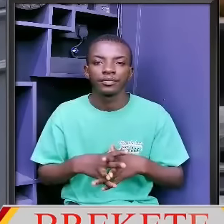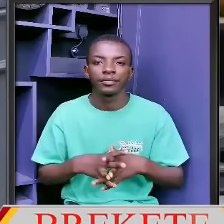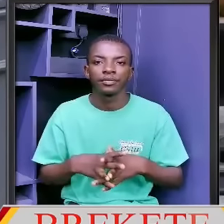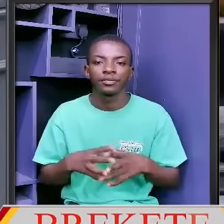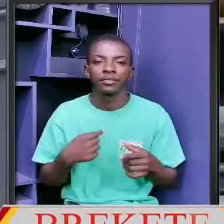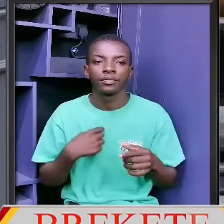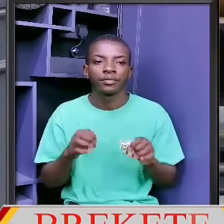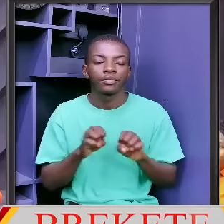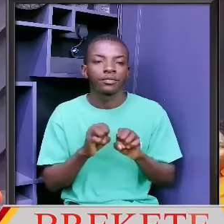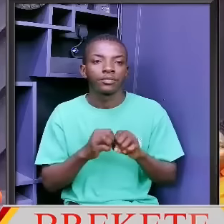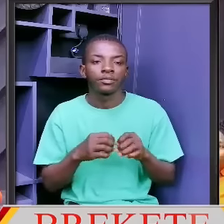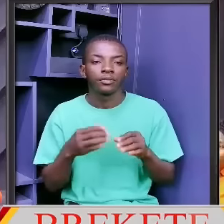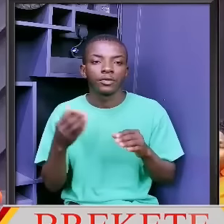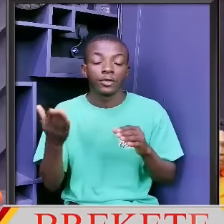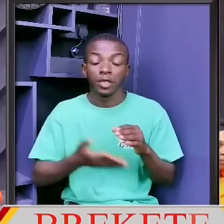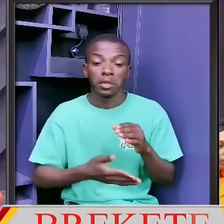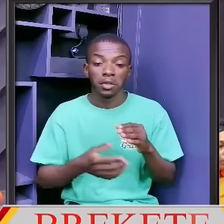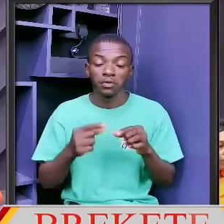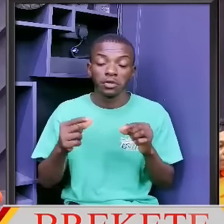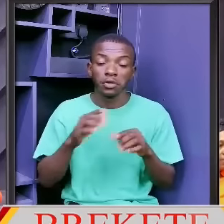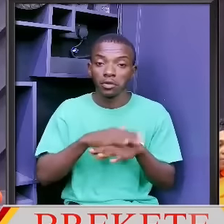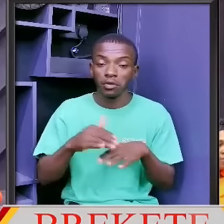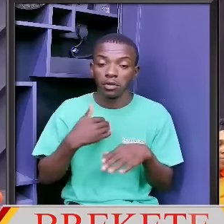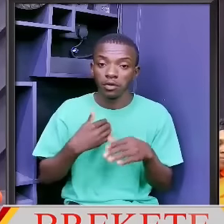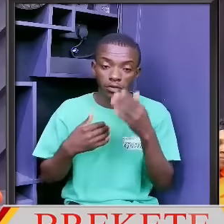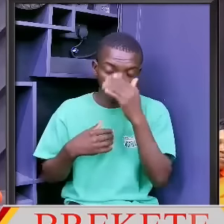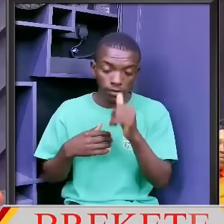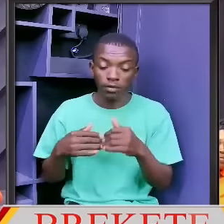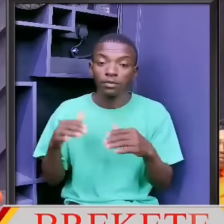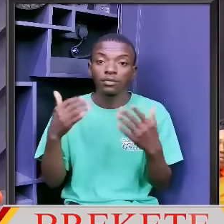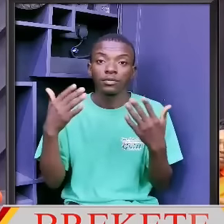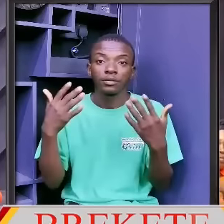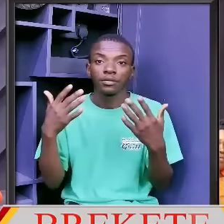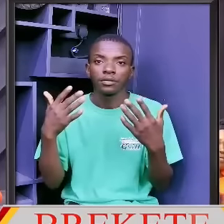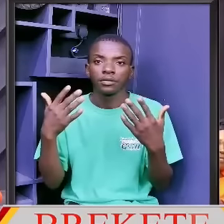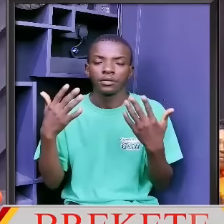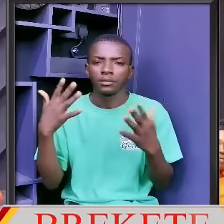Me here, even half degree, I no get. We are not going to appreciate them.